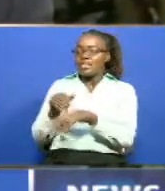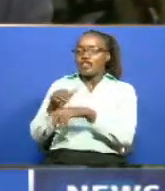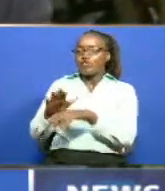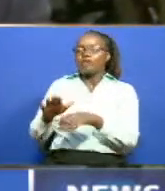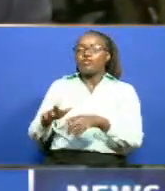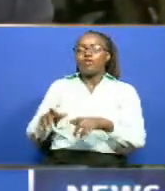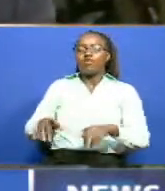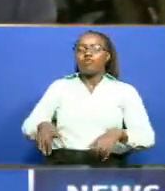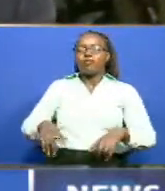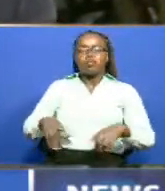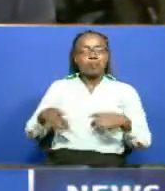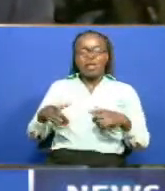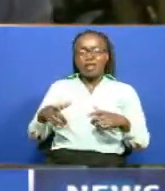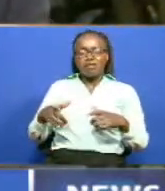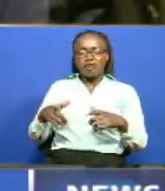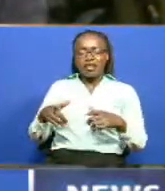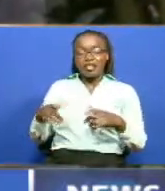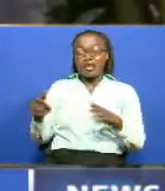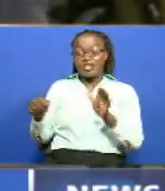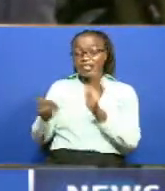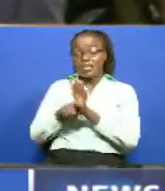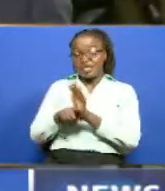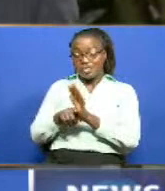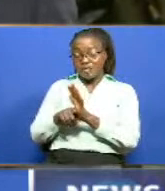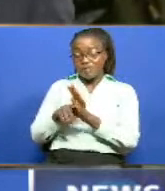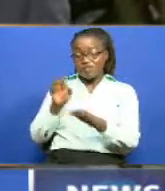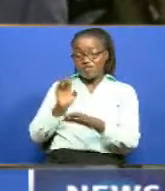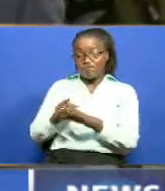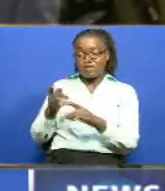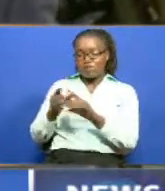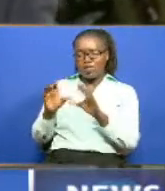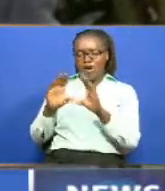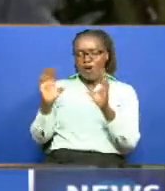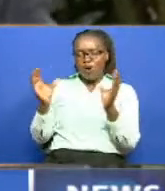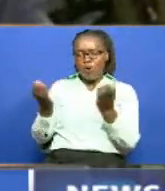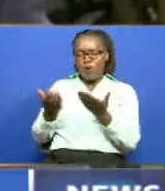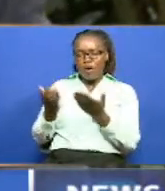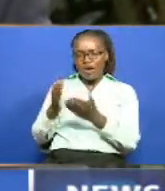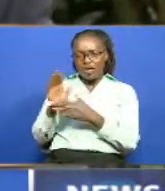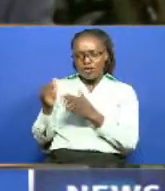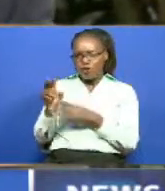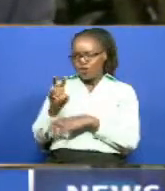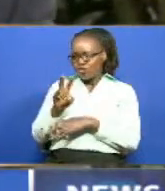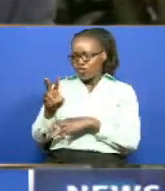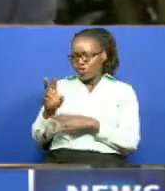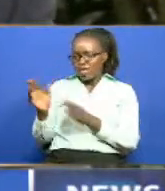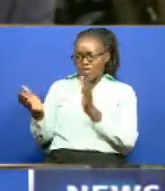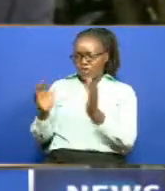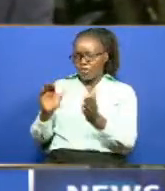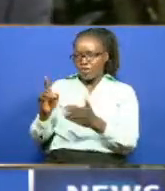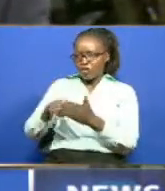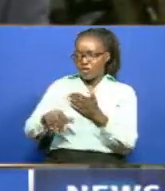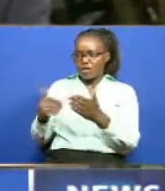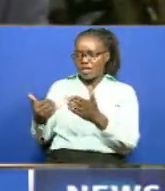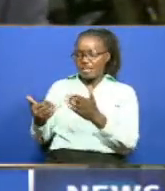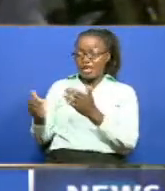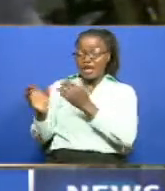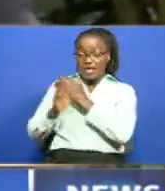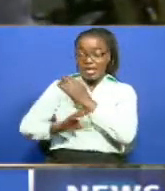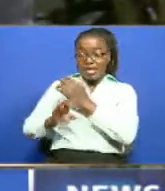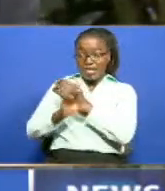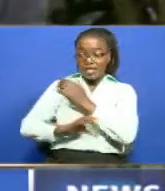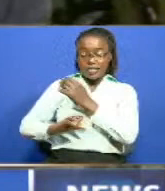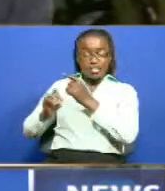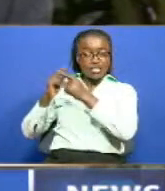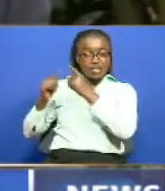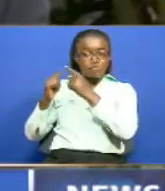we've had quite a number of infections. But if you start looking globally and compare to what other countries have experienced and